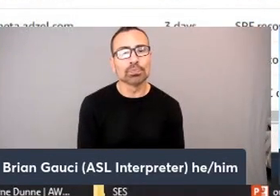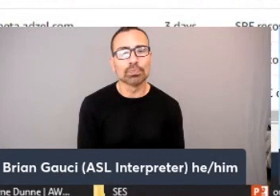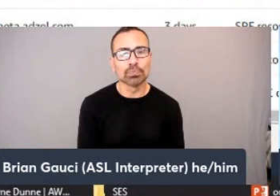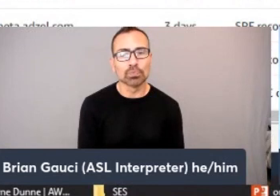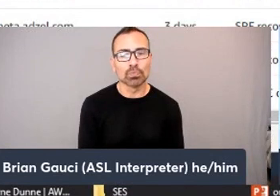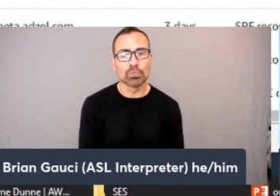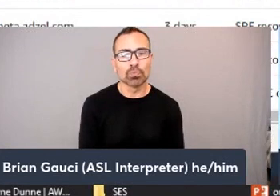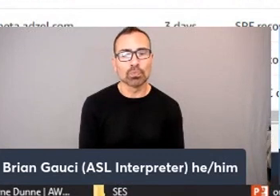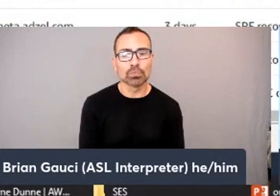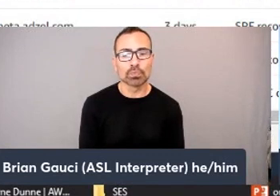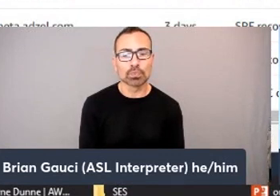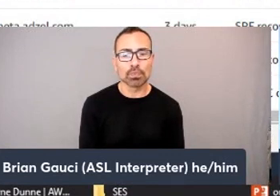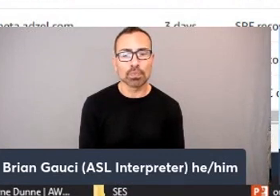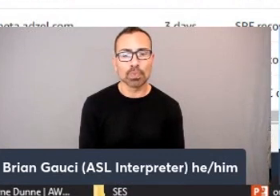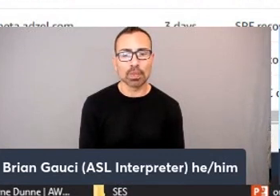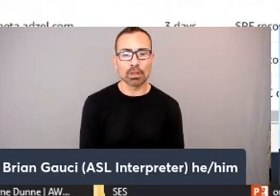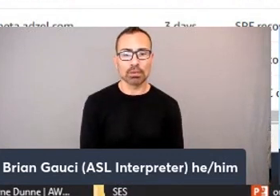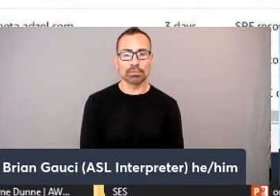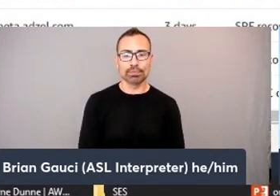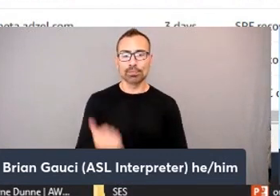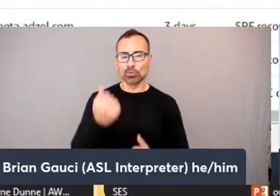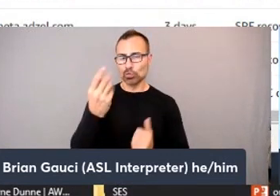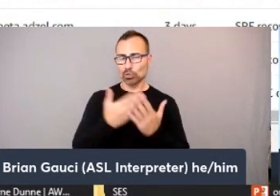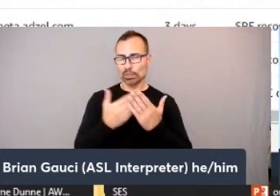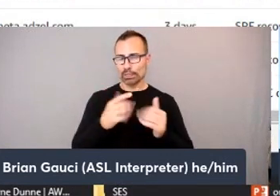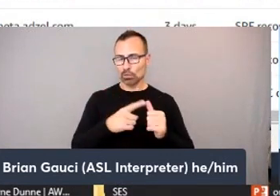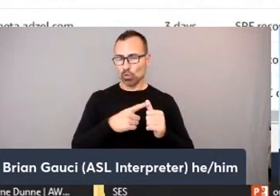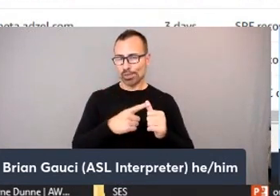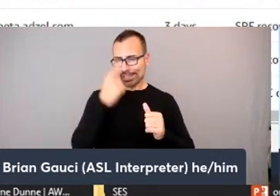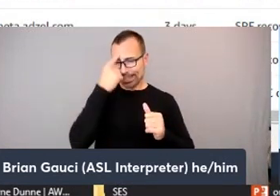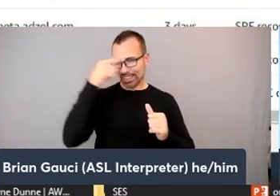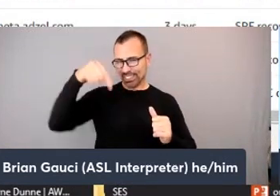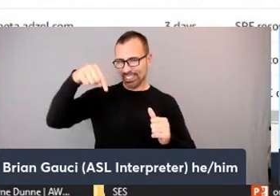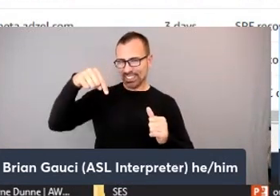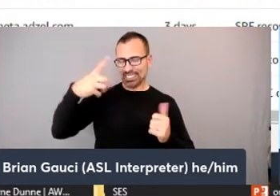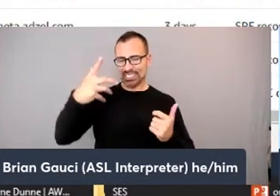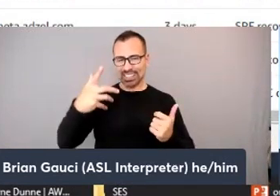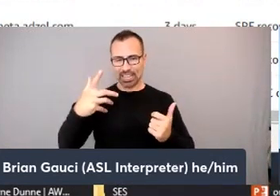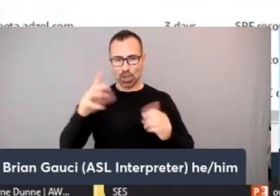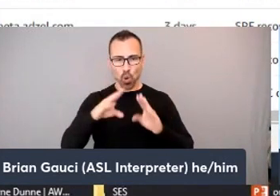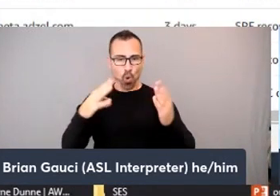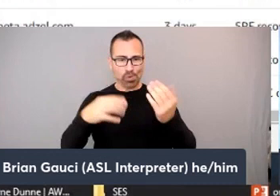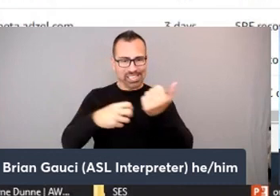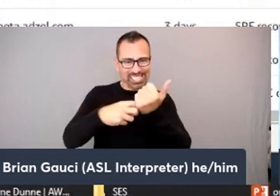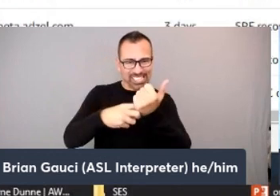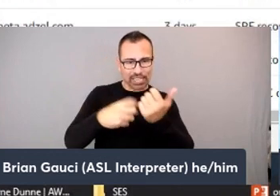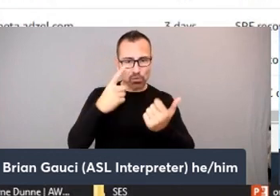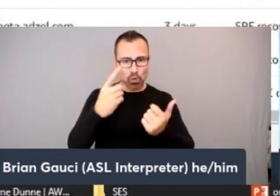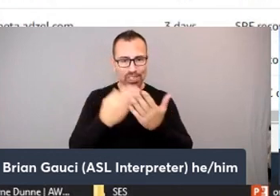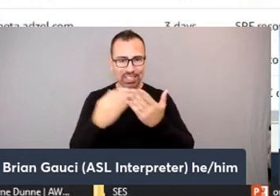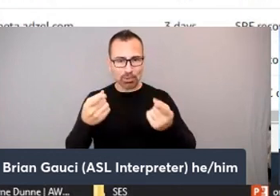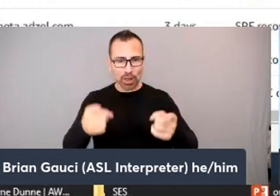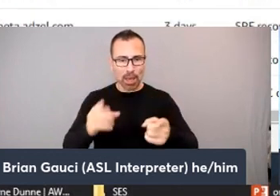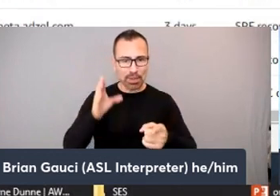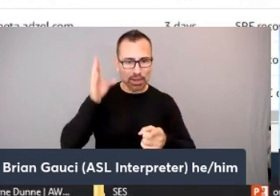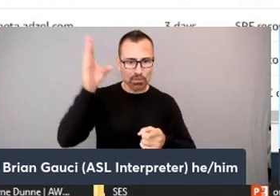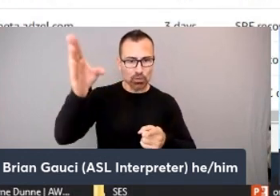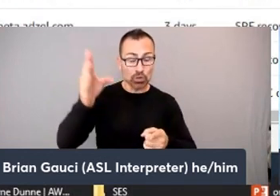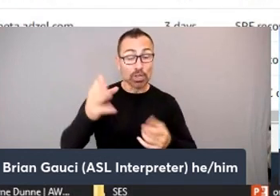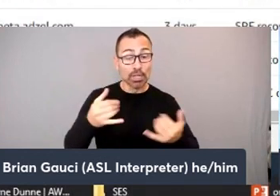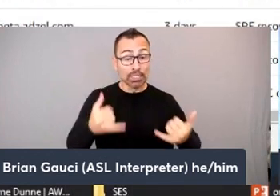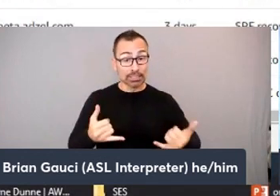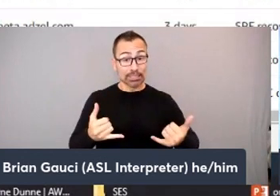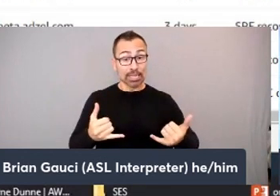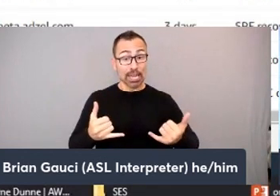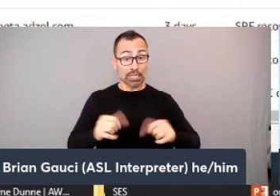There's a couple of things. Well, first off, you can think of this kind of as an open ticket for things that are coming in the future. What we've launched today is focused